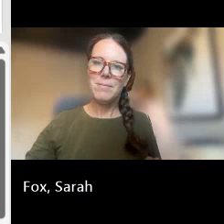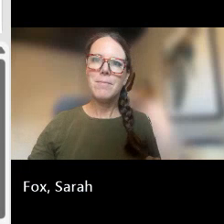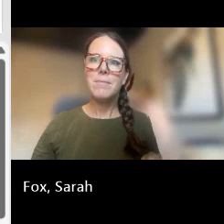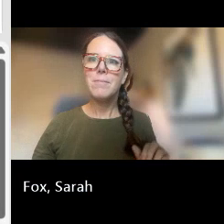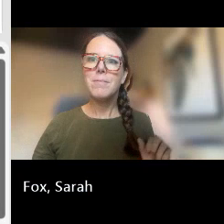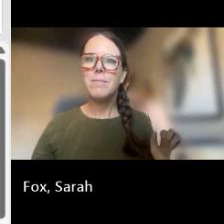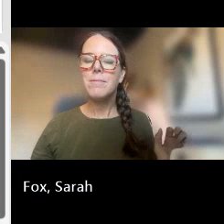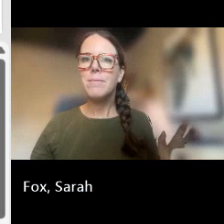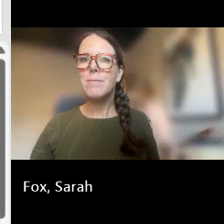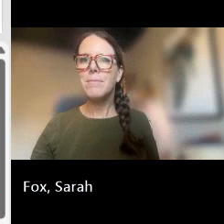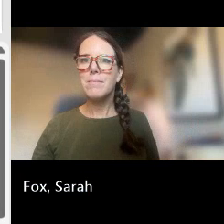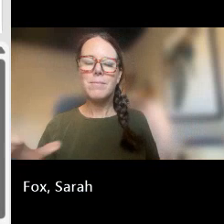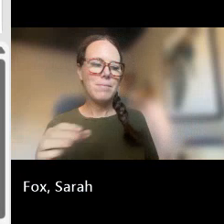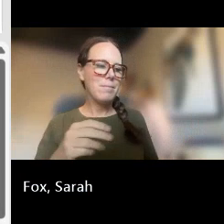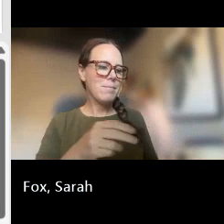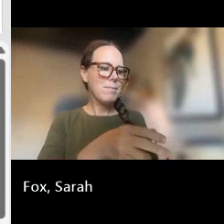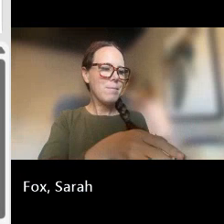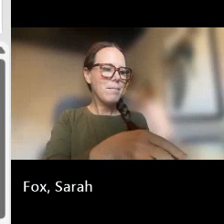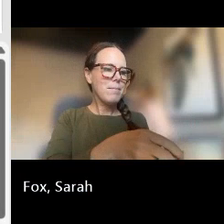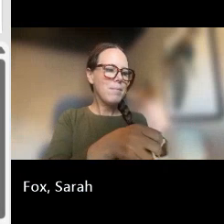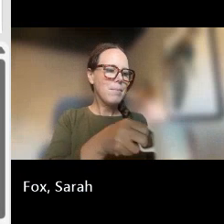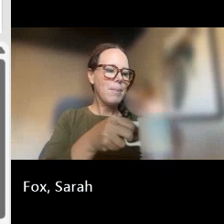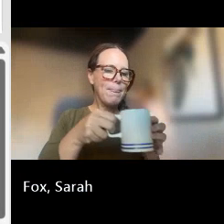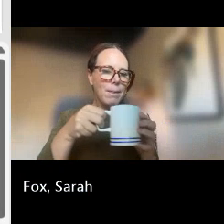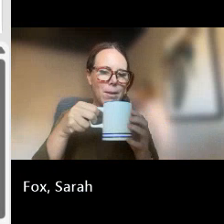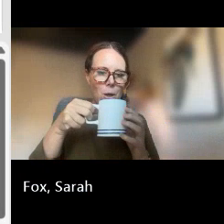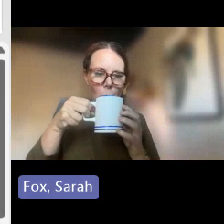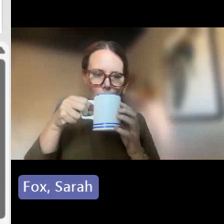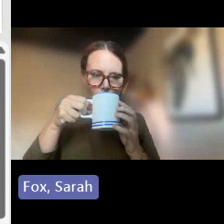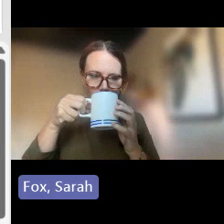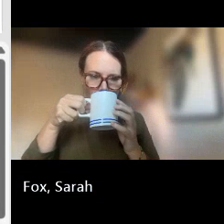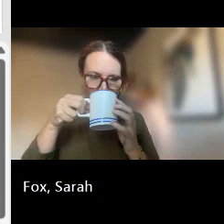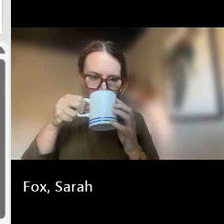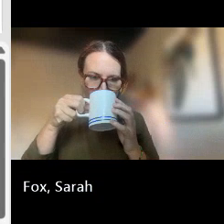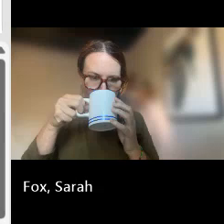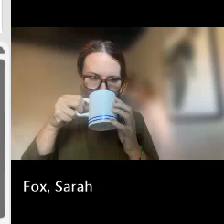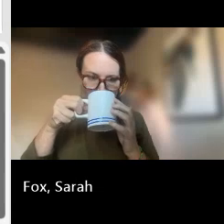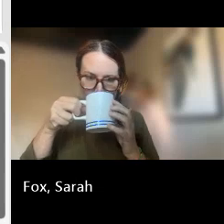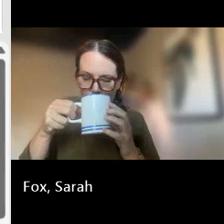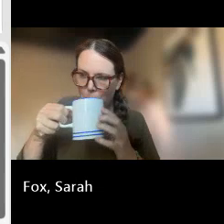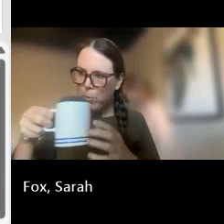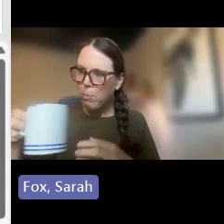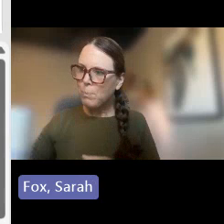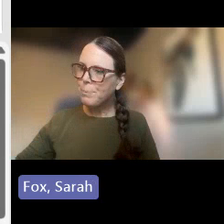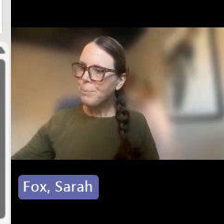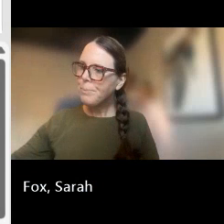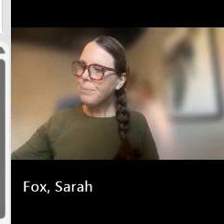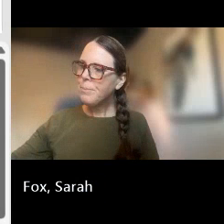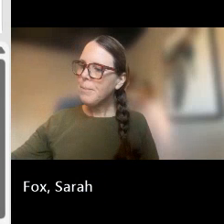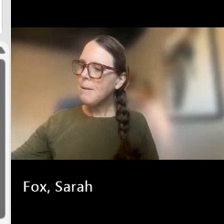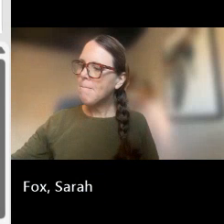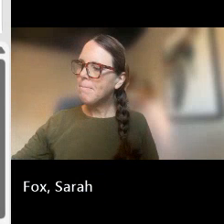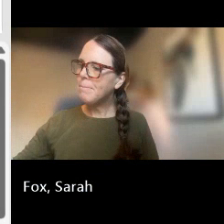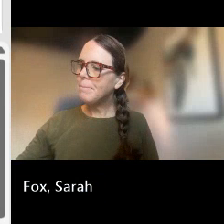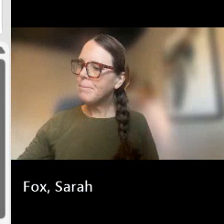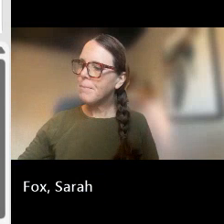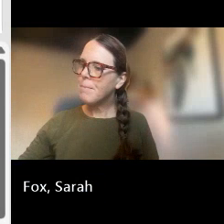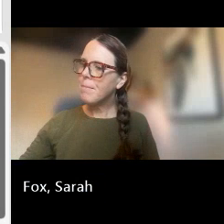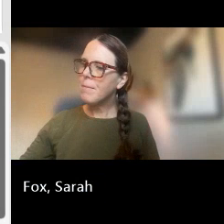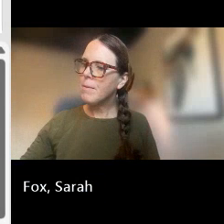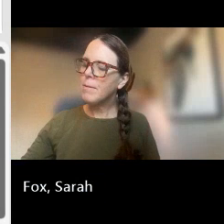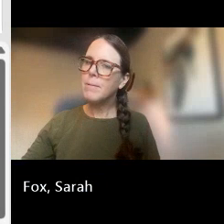does have a long history of hosting successful events in our region. In my mind, I